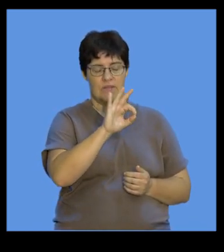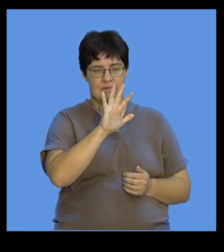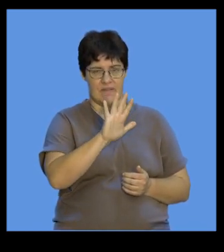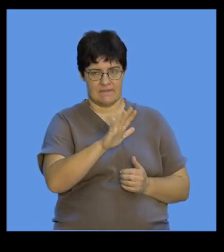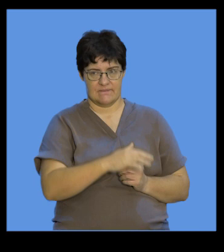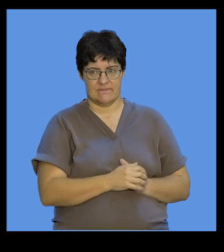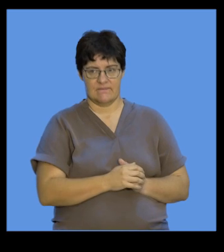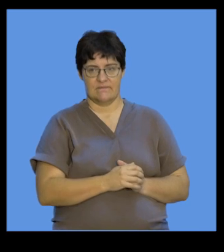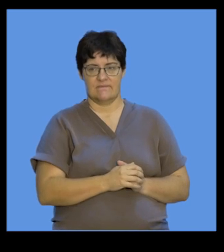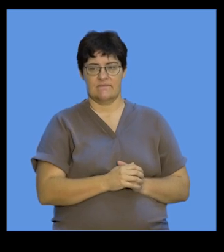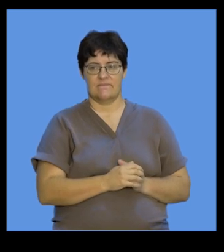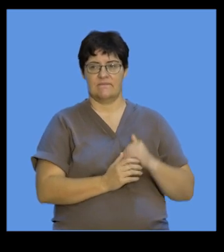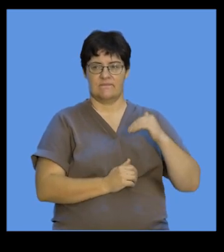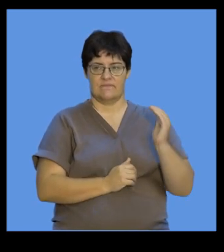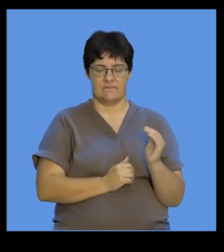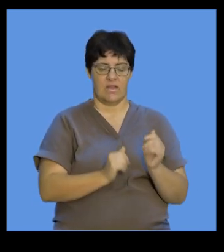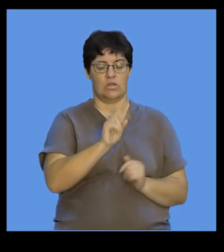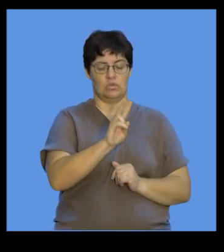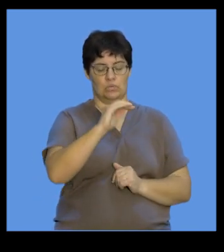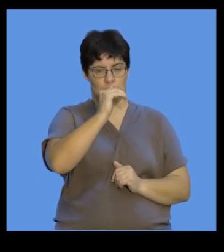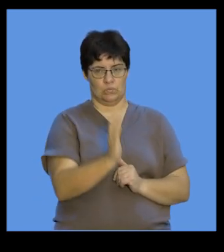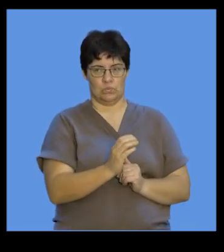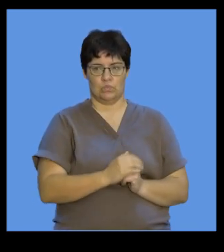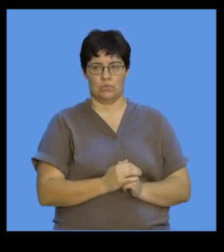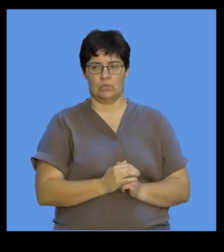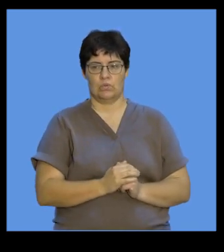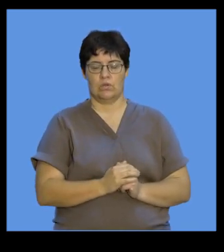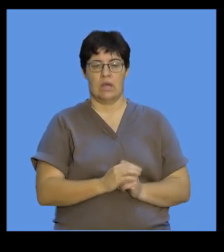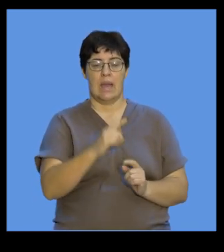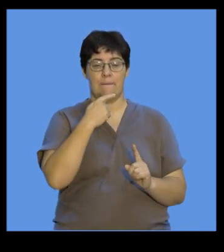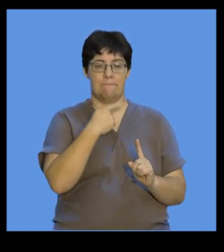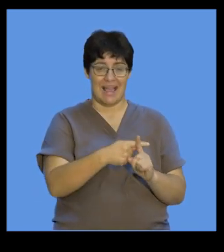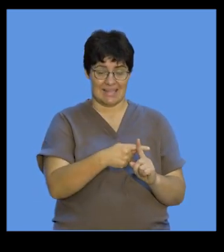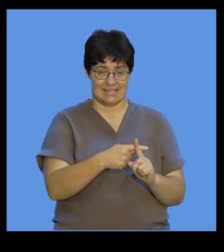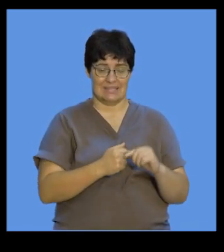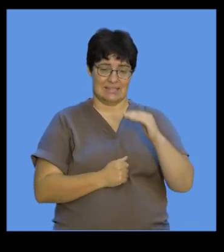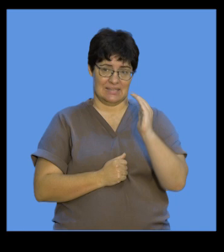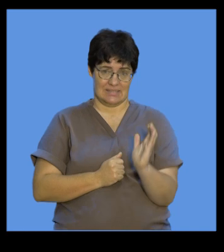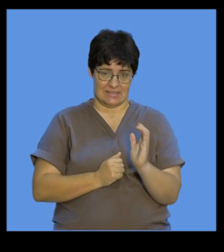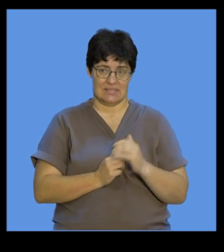0.35, there's my other bracket, times 2. Then I'm going to add to it